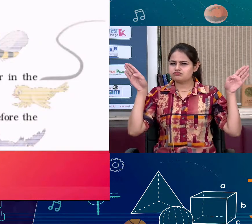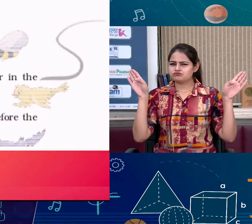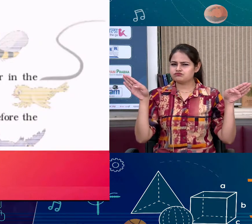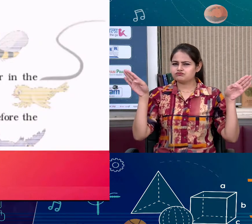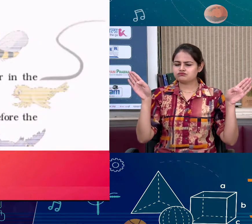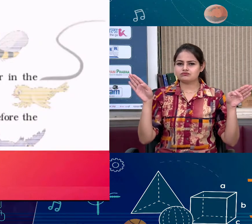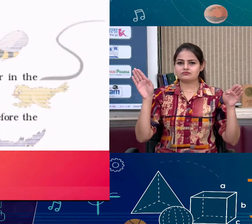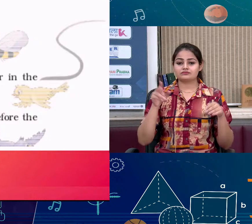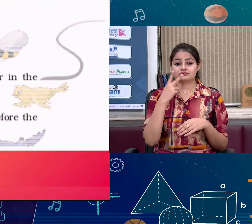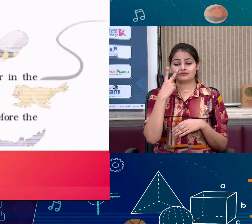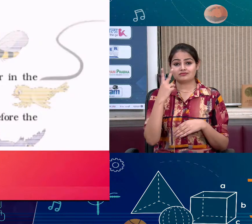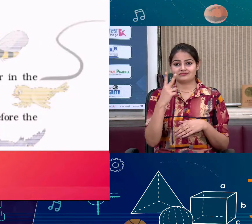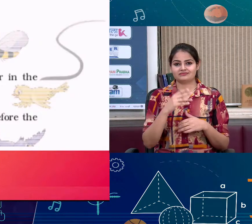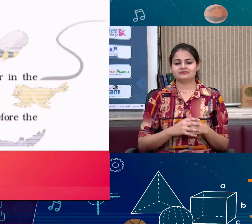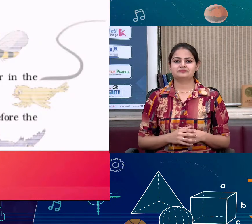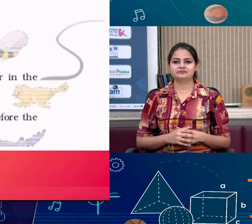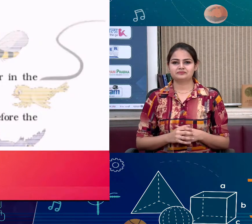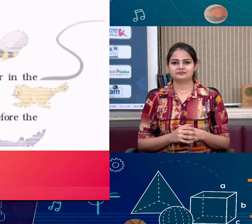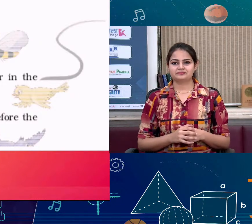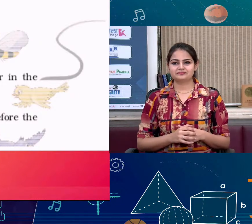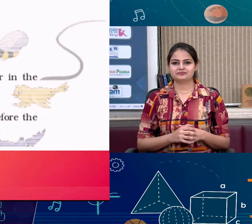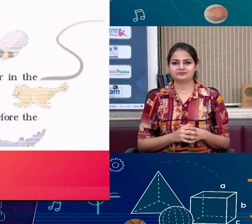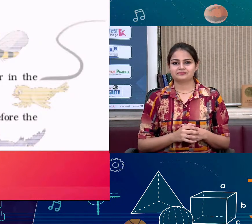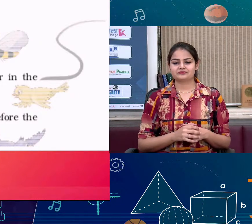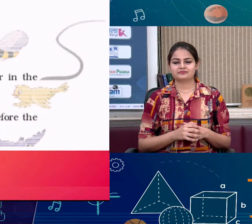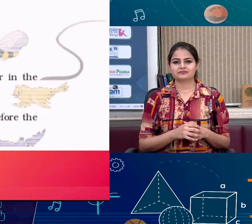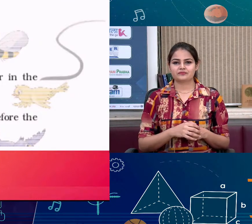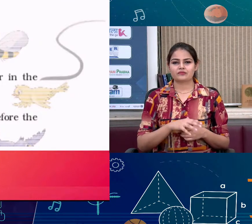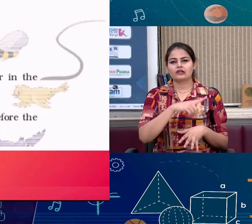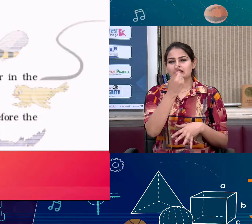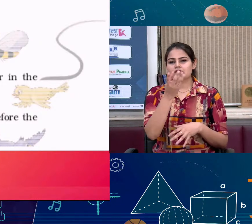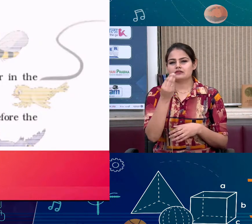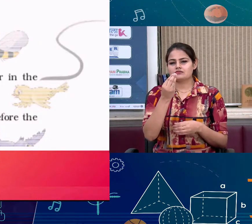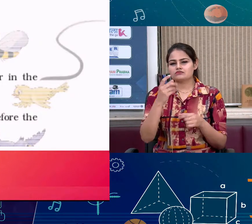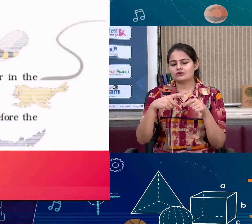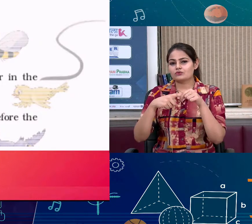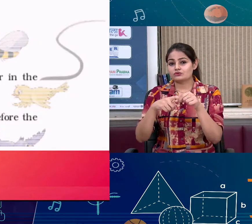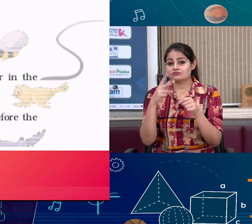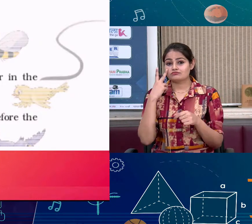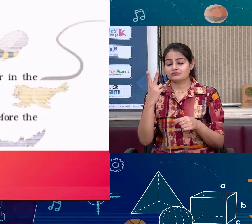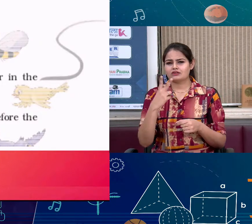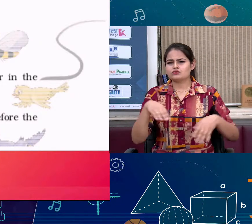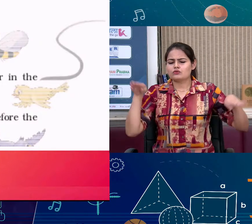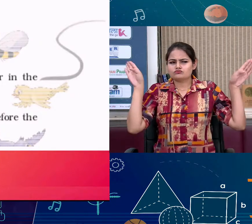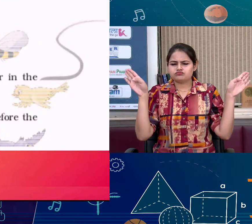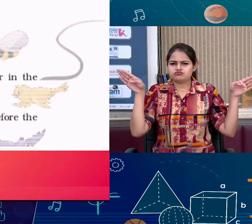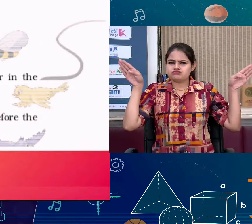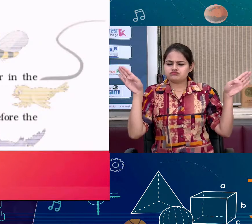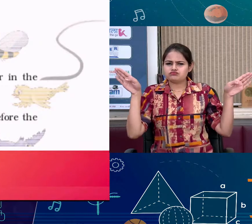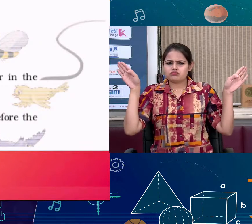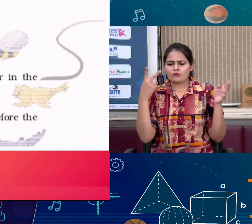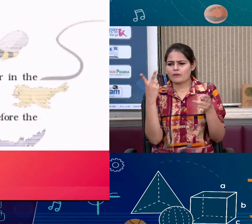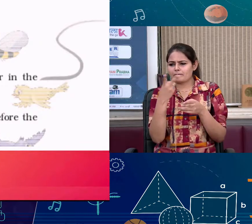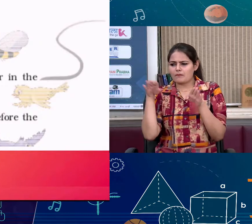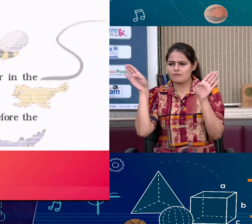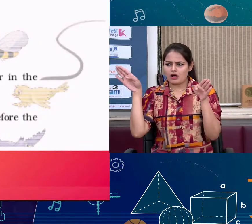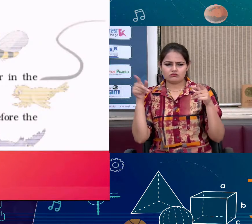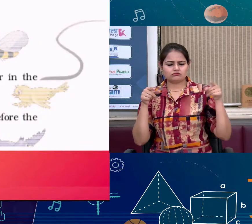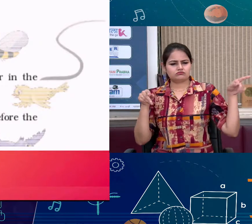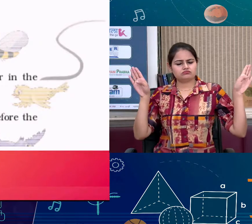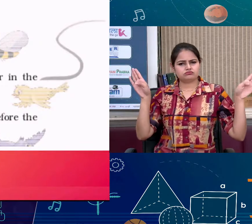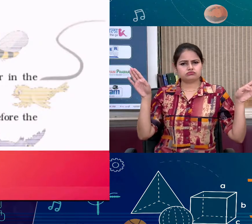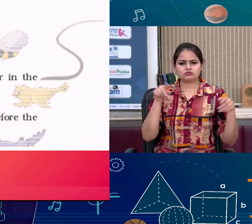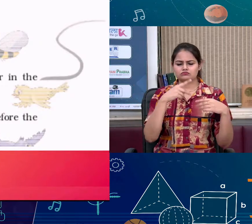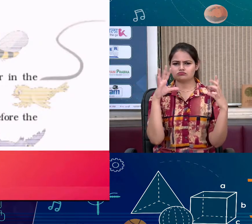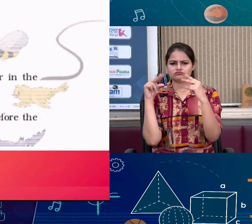So please think about it. Let's take that 2 minutes and think. What do you think that birds would be saying to each other? You all go